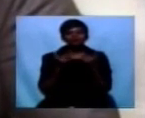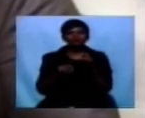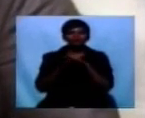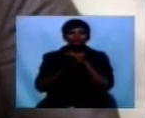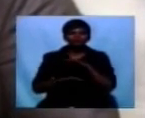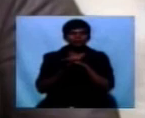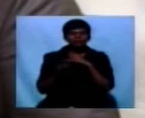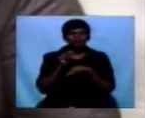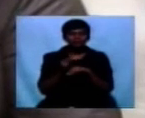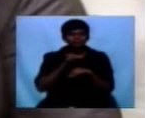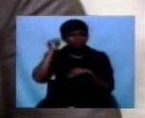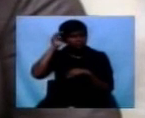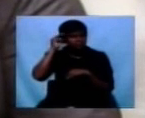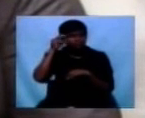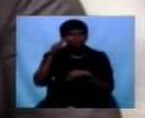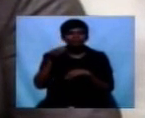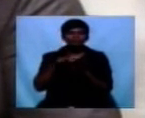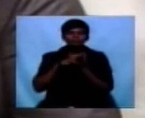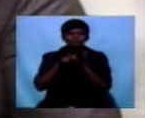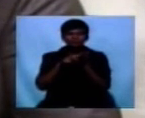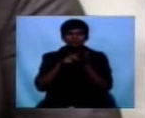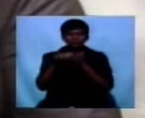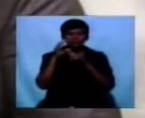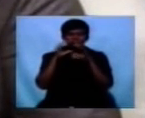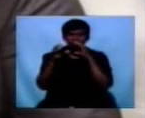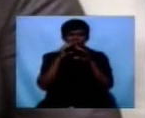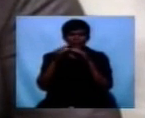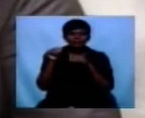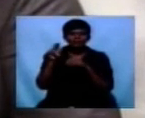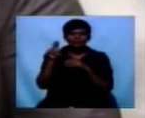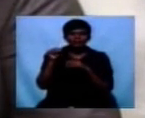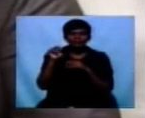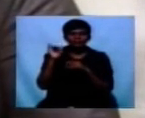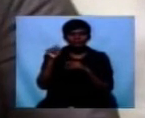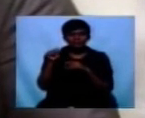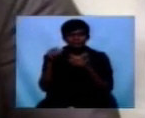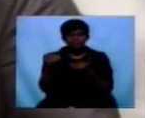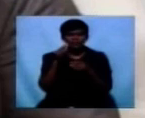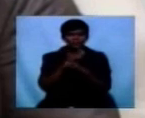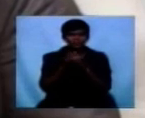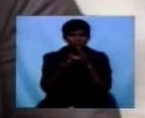and Communication, we took away the unit that is dealing with the construction of the rail